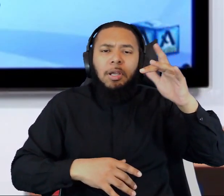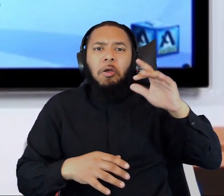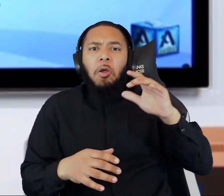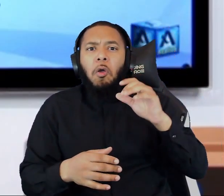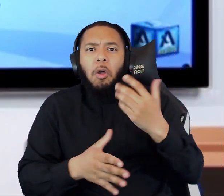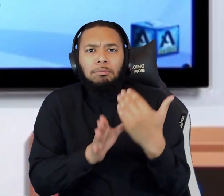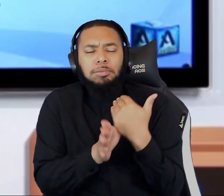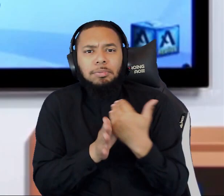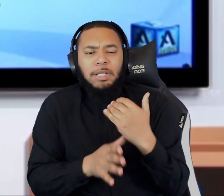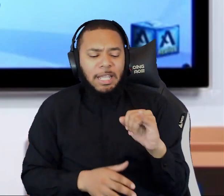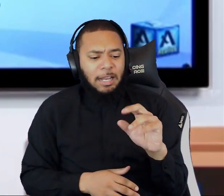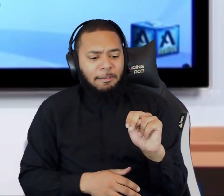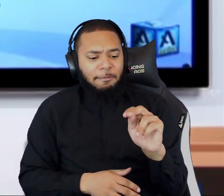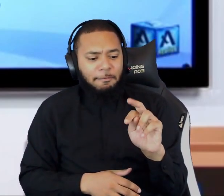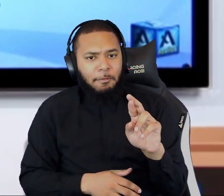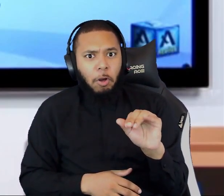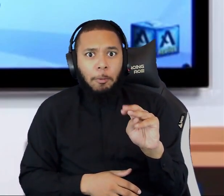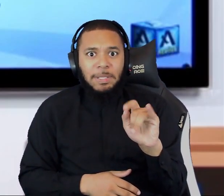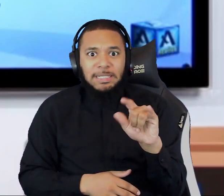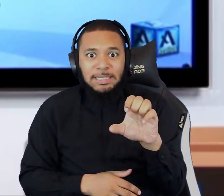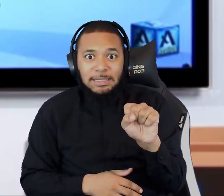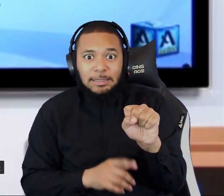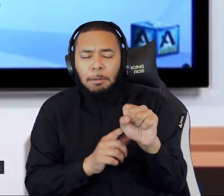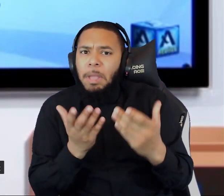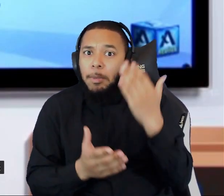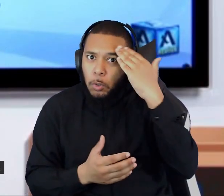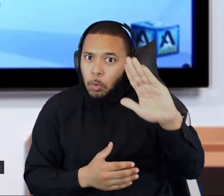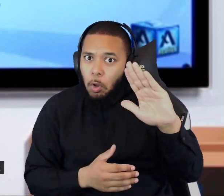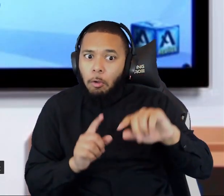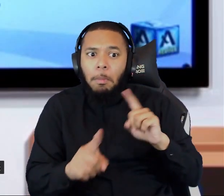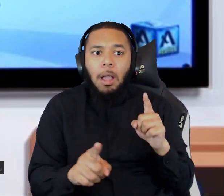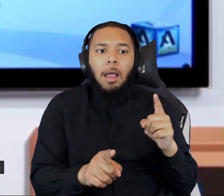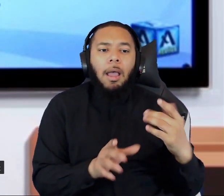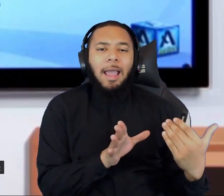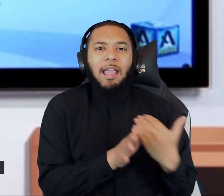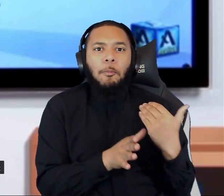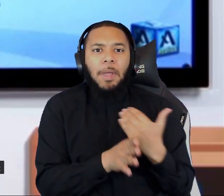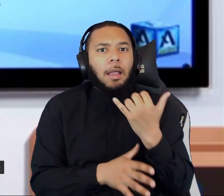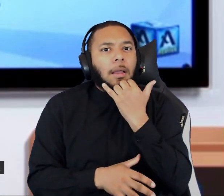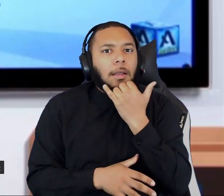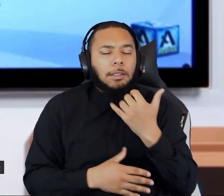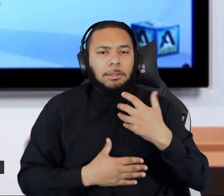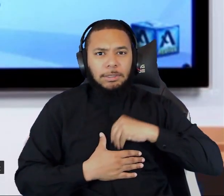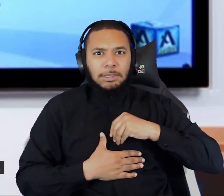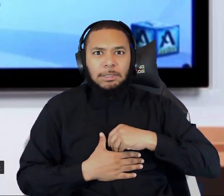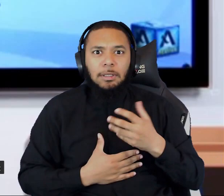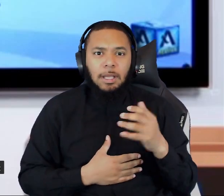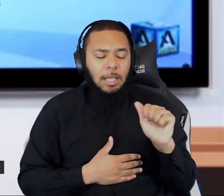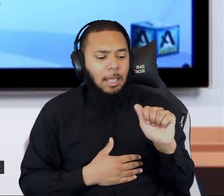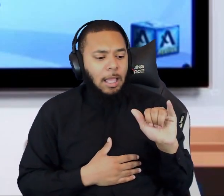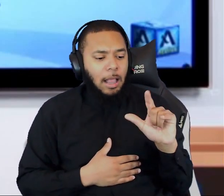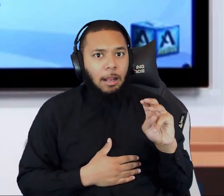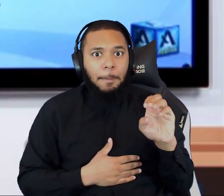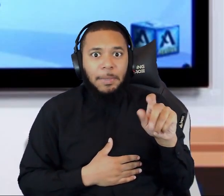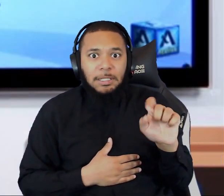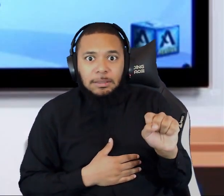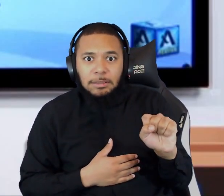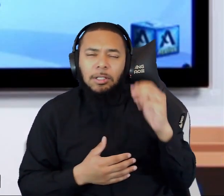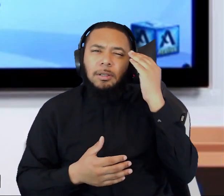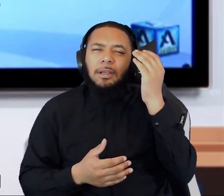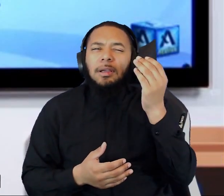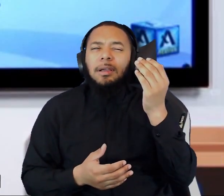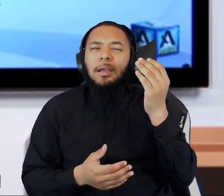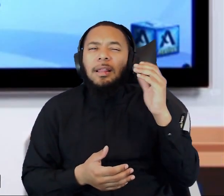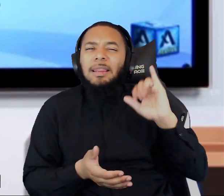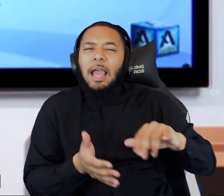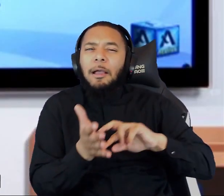with, but look, he gives us a synonym right here, ailments. So we know that we're talking about illnesses,